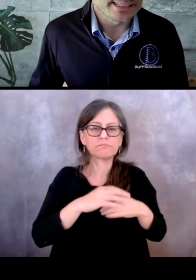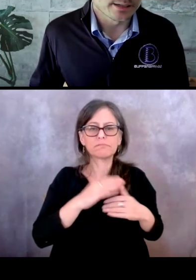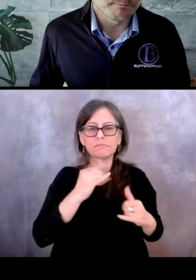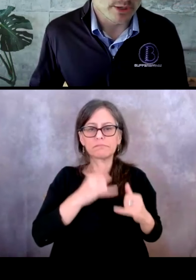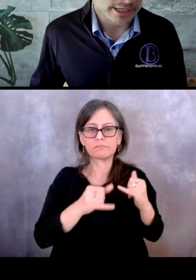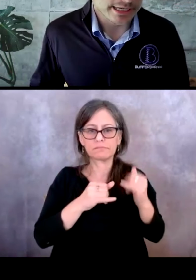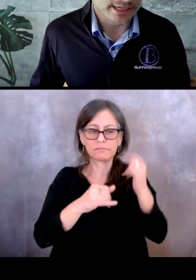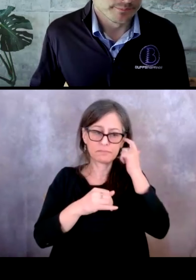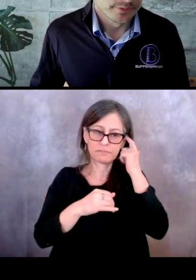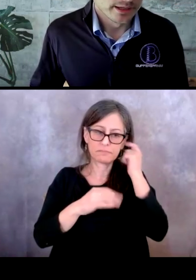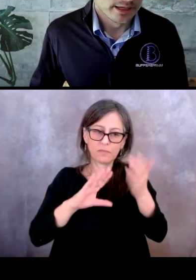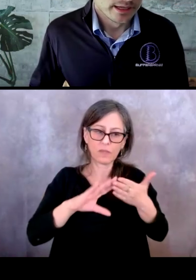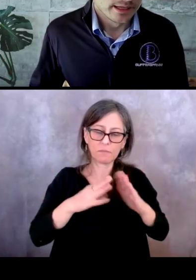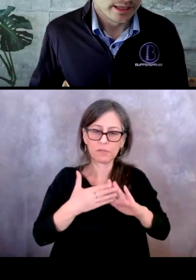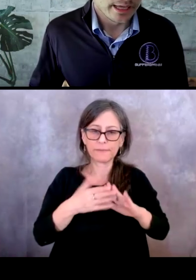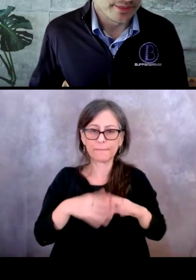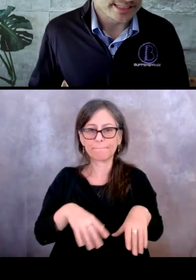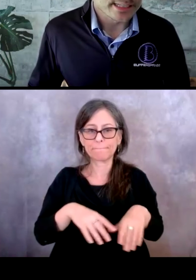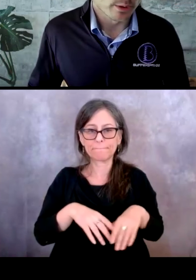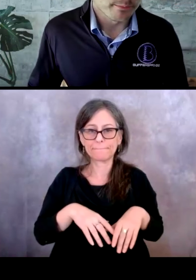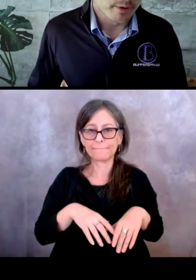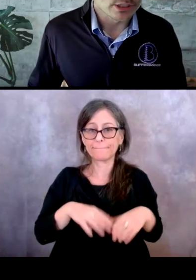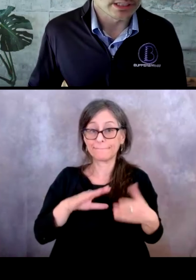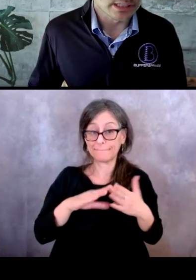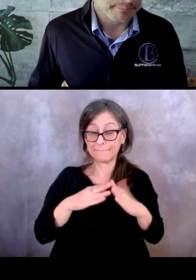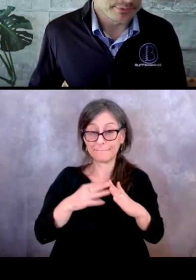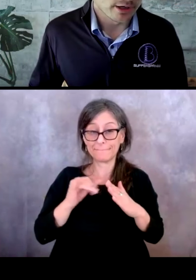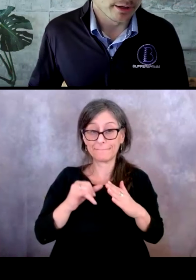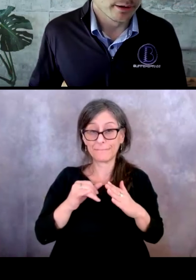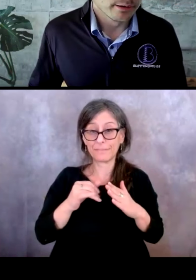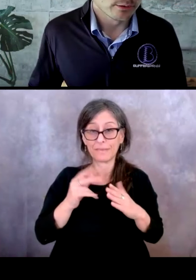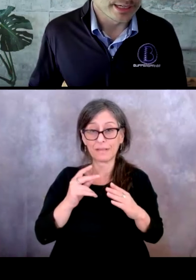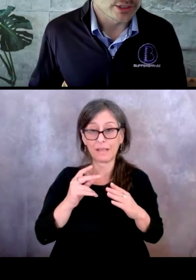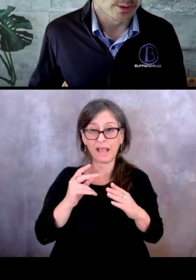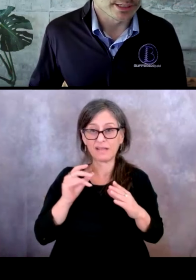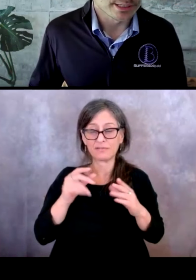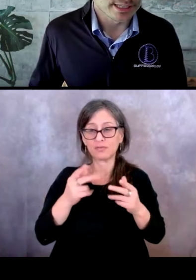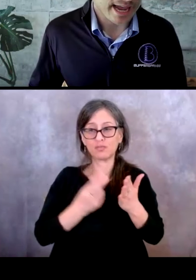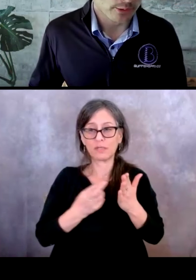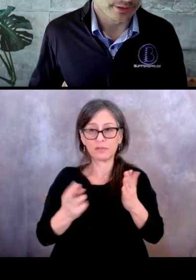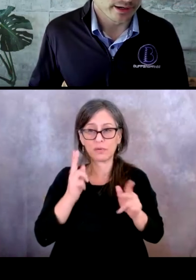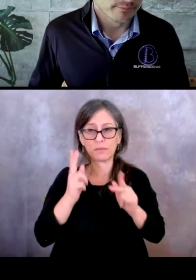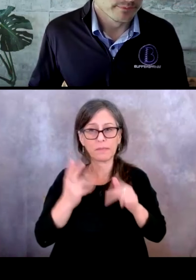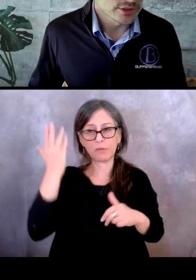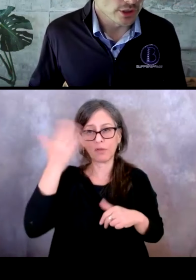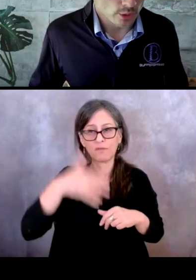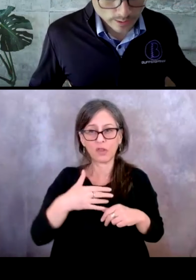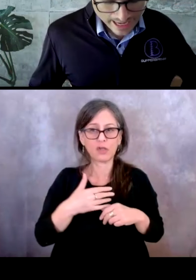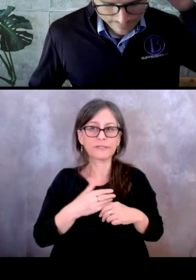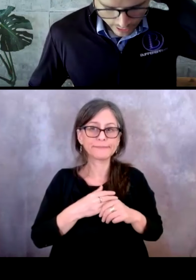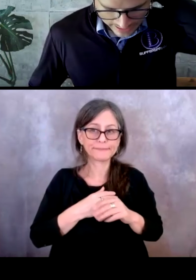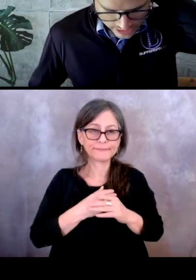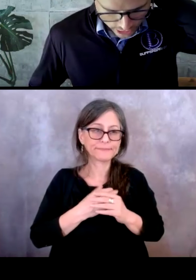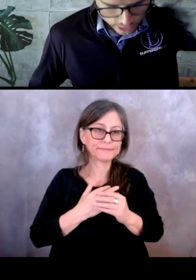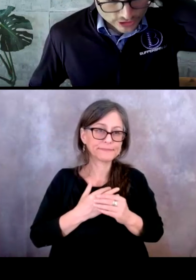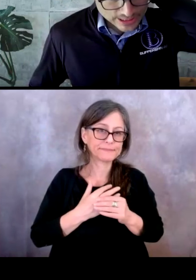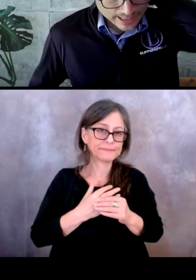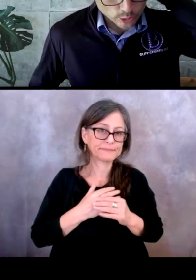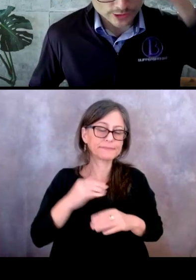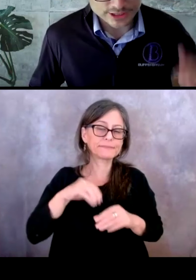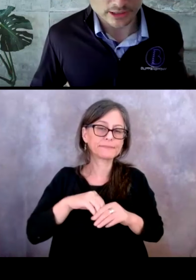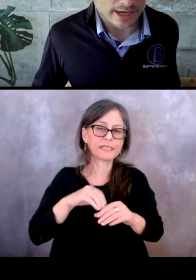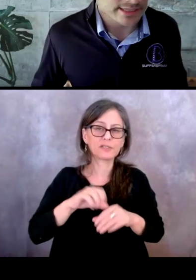finally is the community. And this is one of the most slept on resources that's out there. So we have our